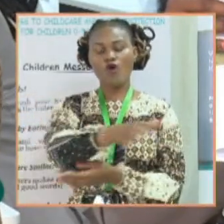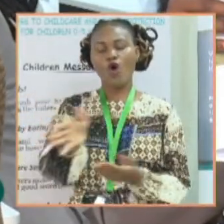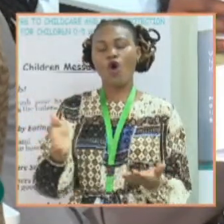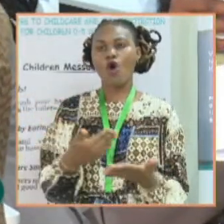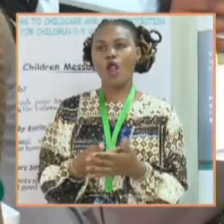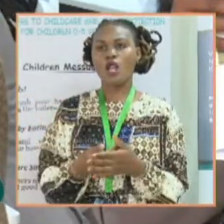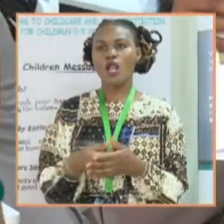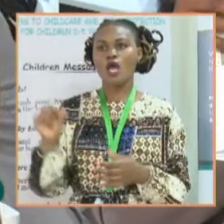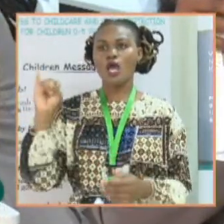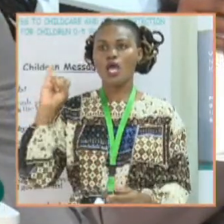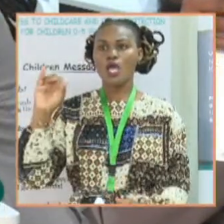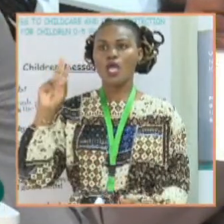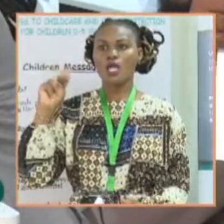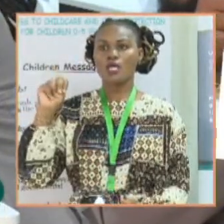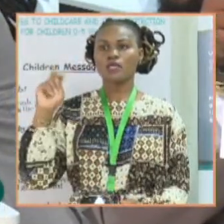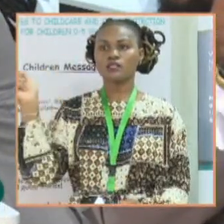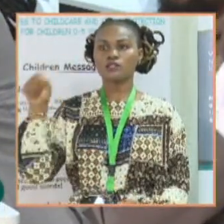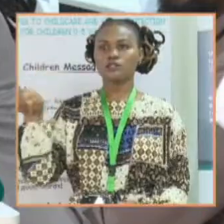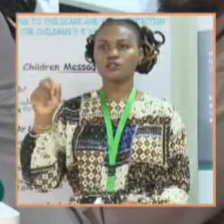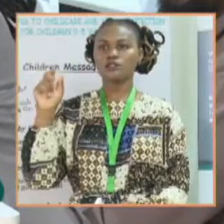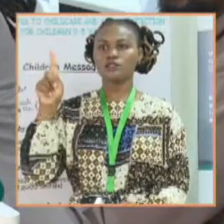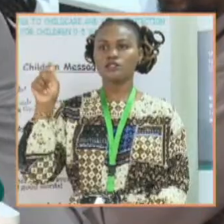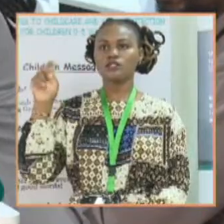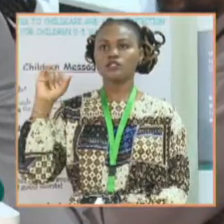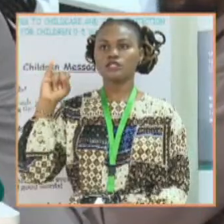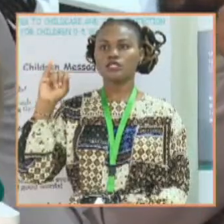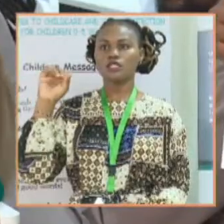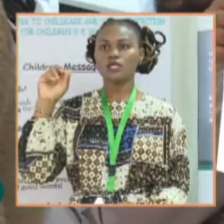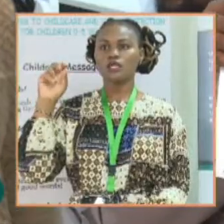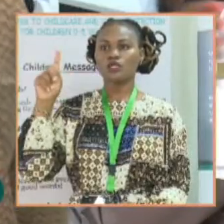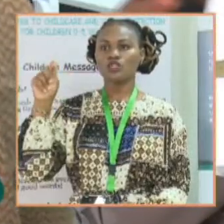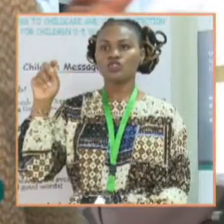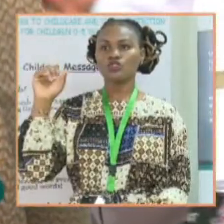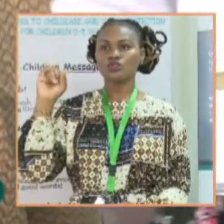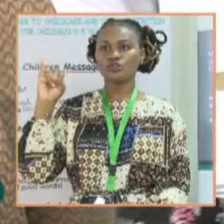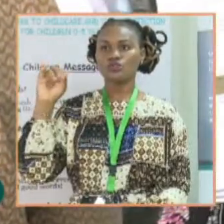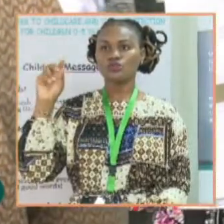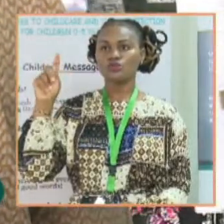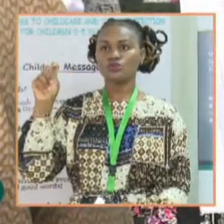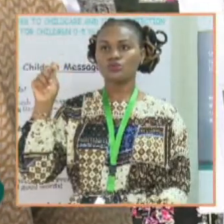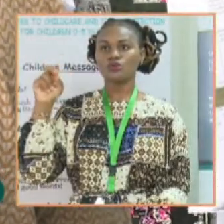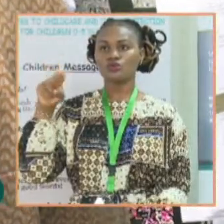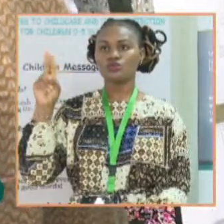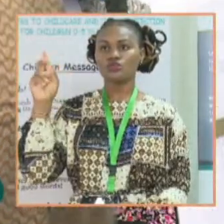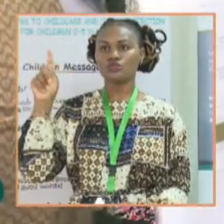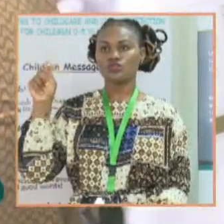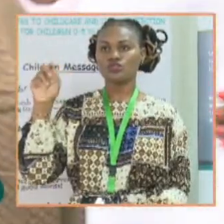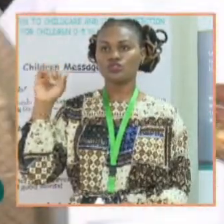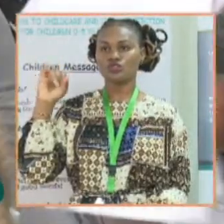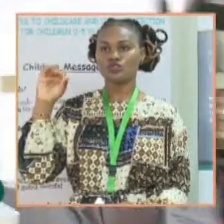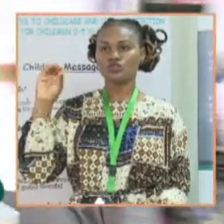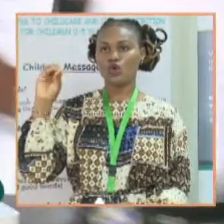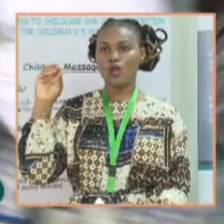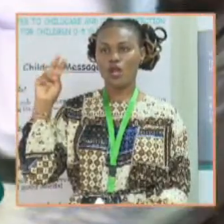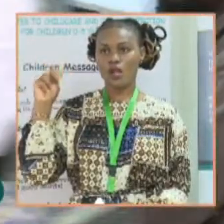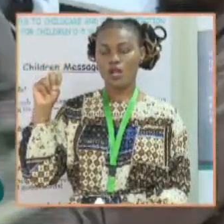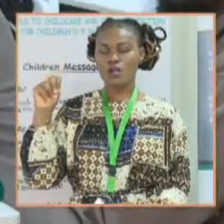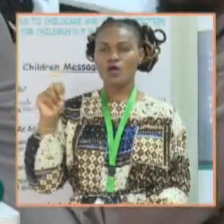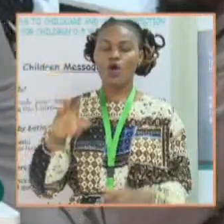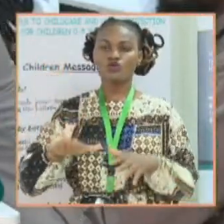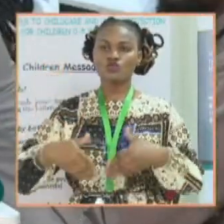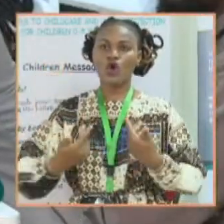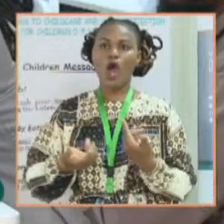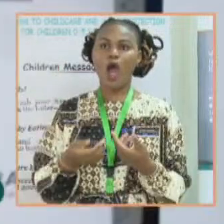that is able to help us reach those resources. And I think that's where the gap is missing. Thank you, Prof. Let's write most